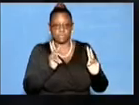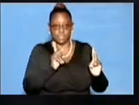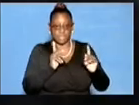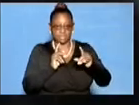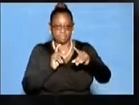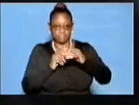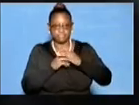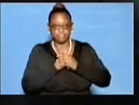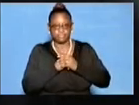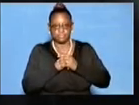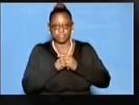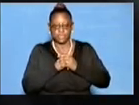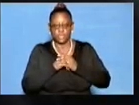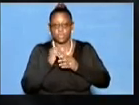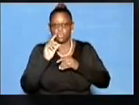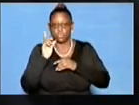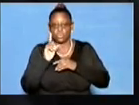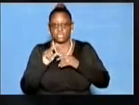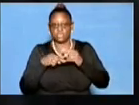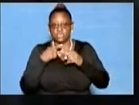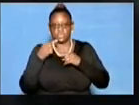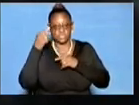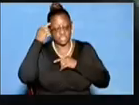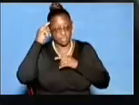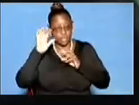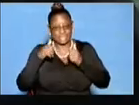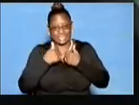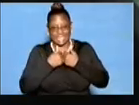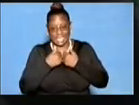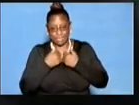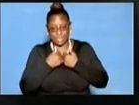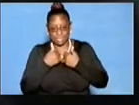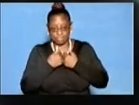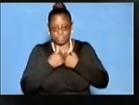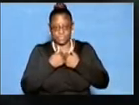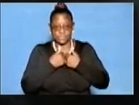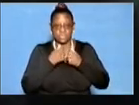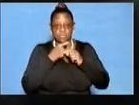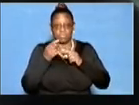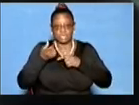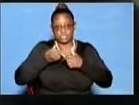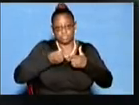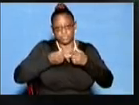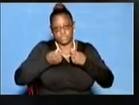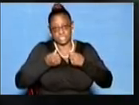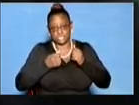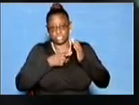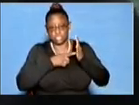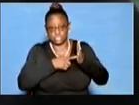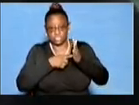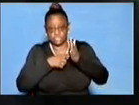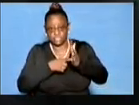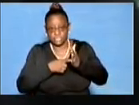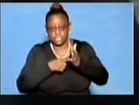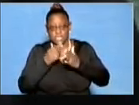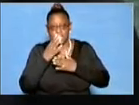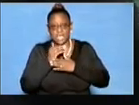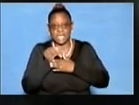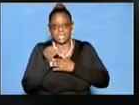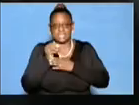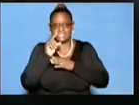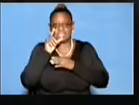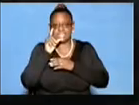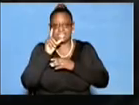to gaming or esports, it's not just competitively playing. It's coding, it's shoutcasting, it's dealing with media, it's